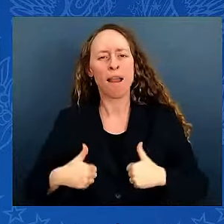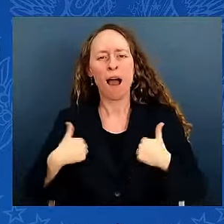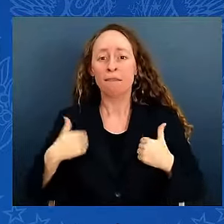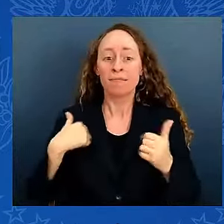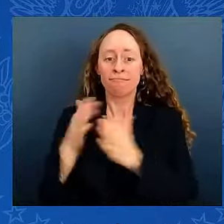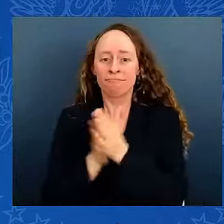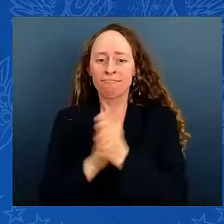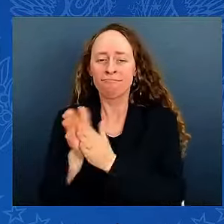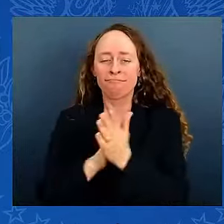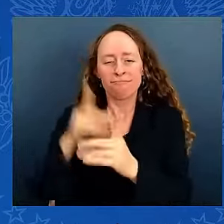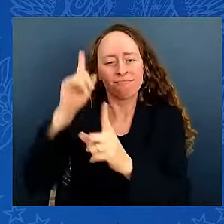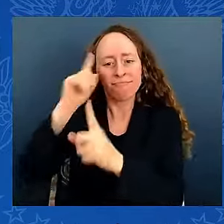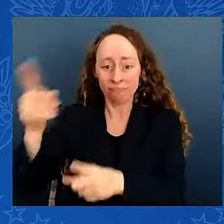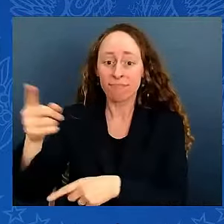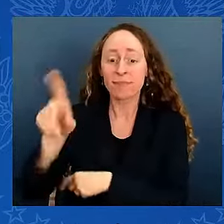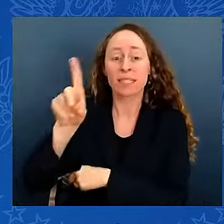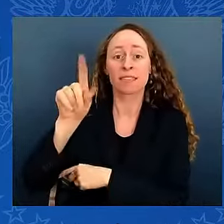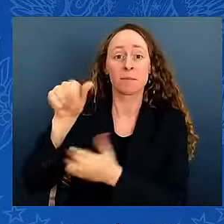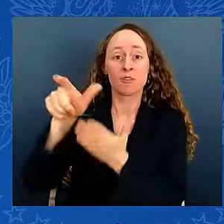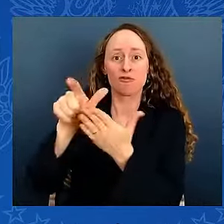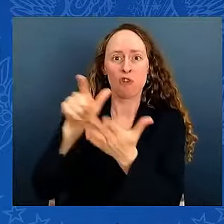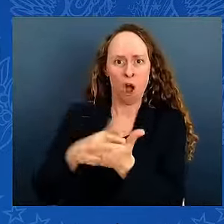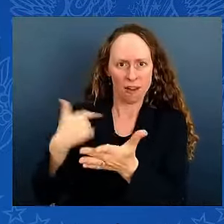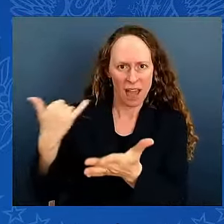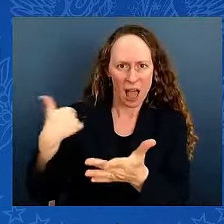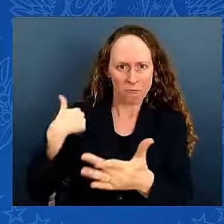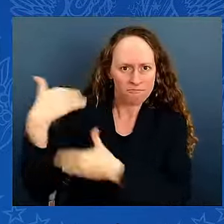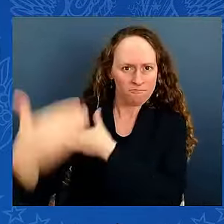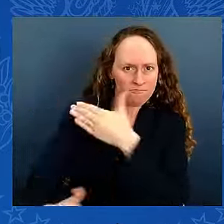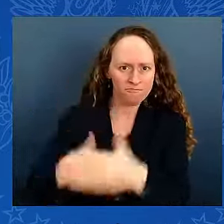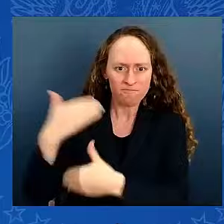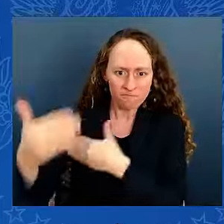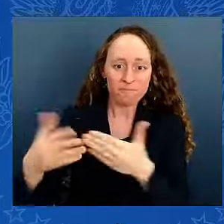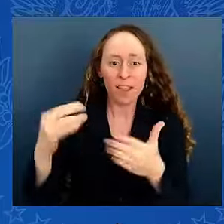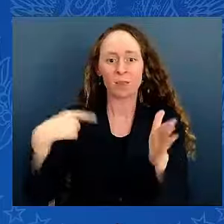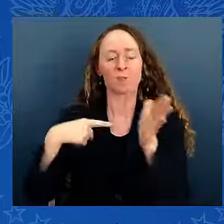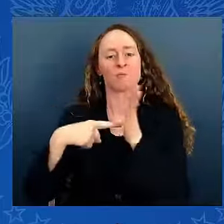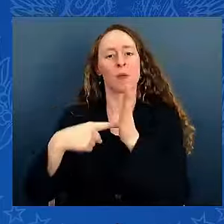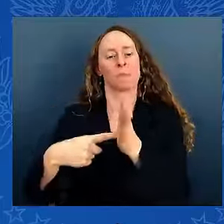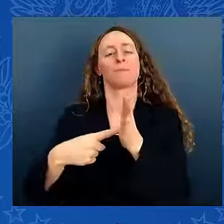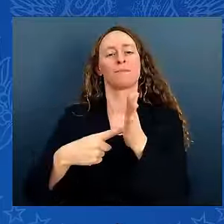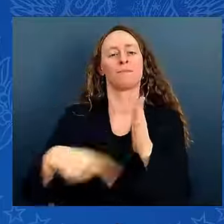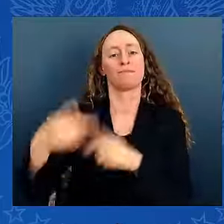LA 2028 Paralympics alongside my sister.